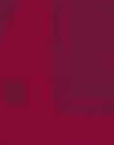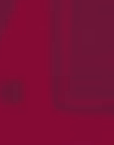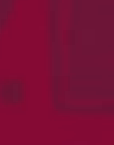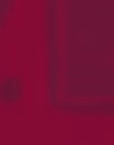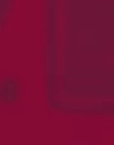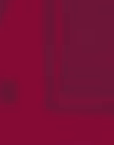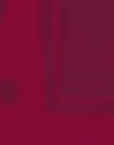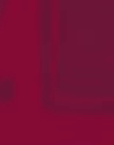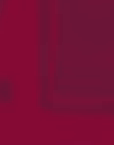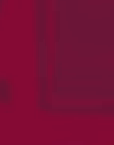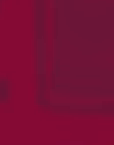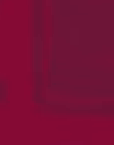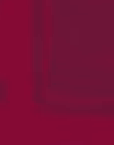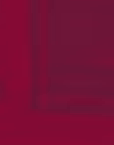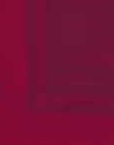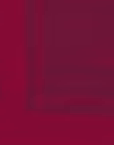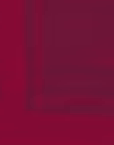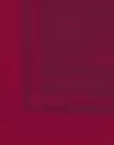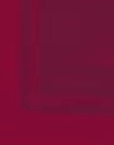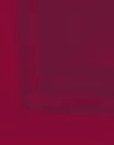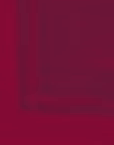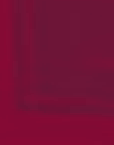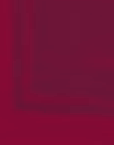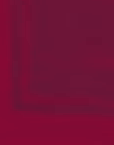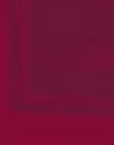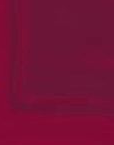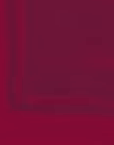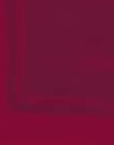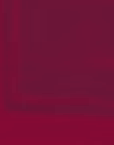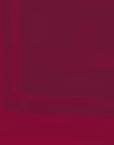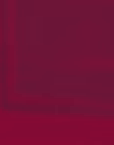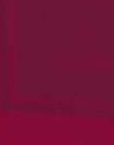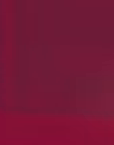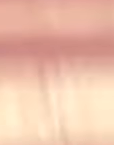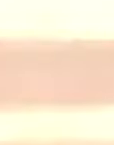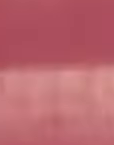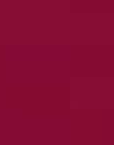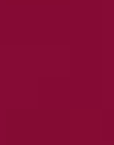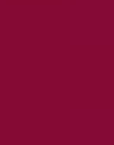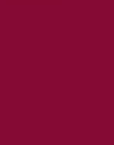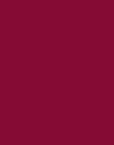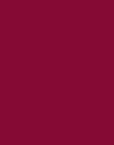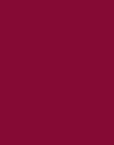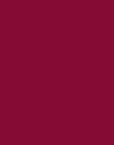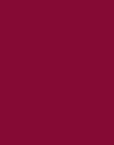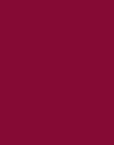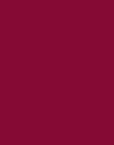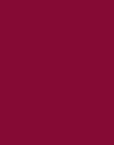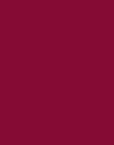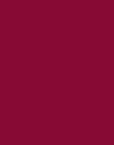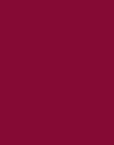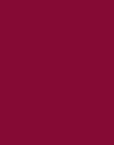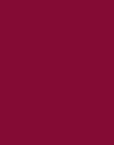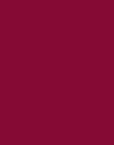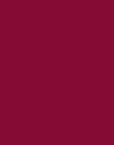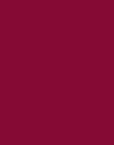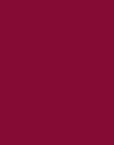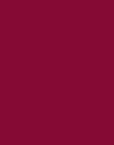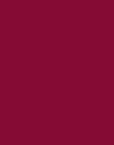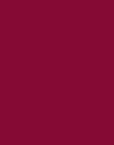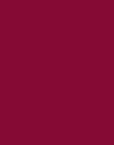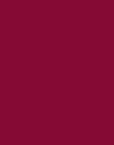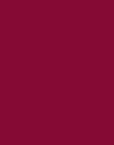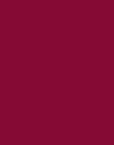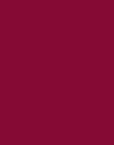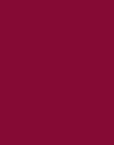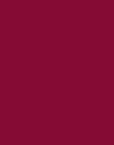live 28 selected matches, while radio will beam live all the 64 matches. We would like to bring to the attention of the public that